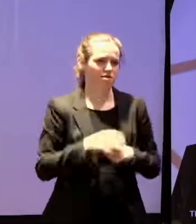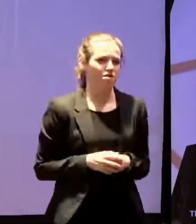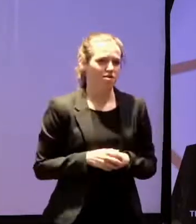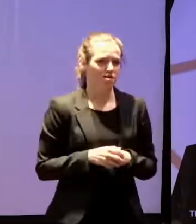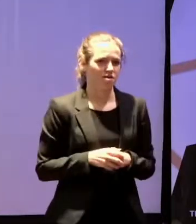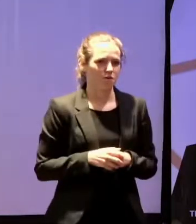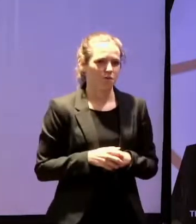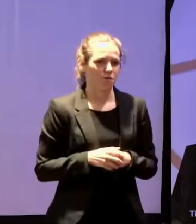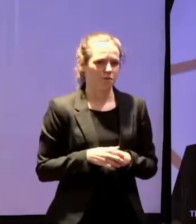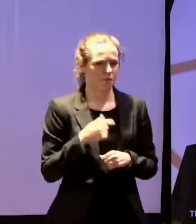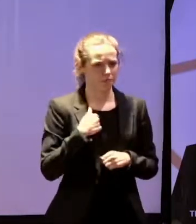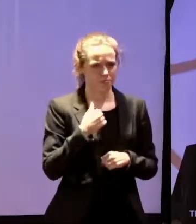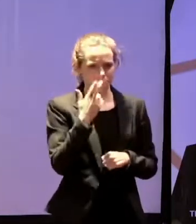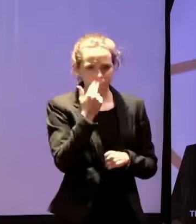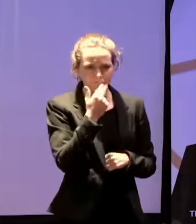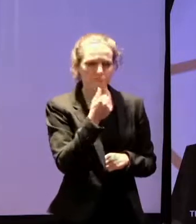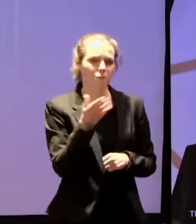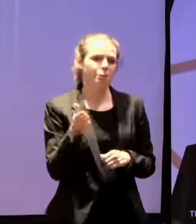It was a very nice sight,